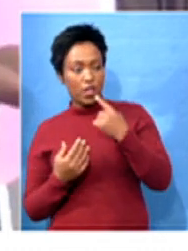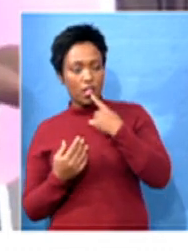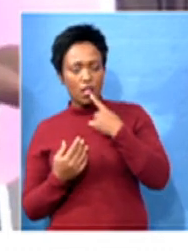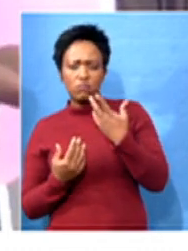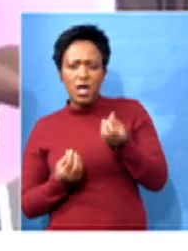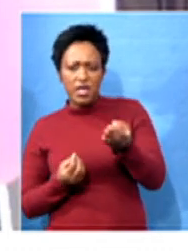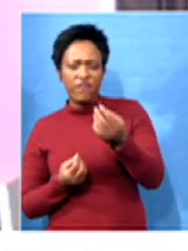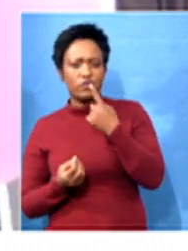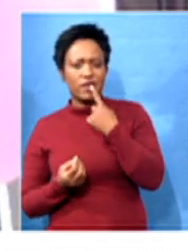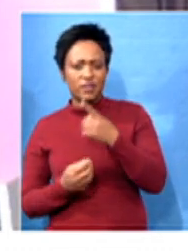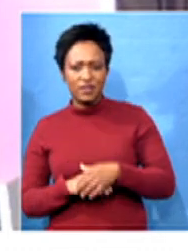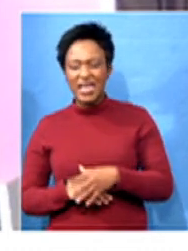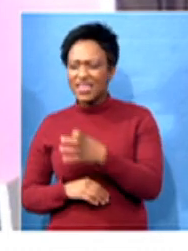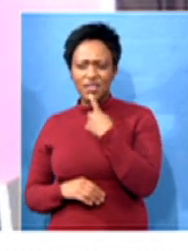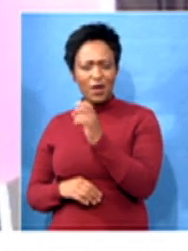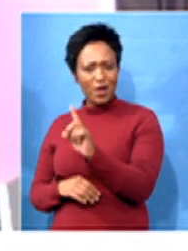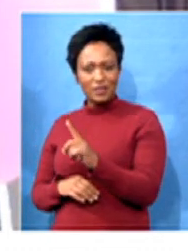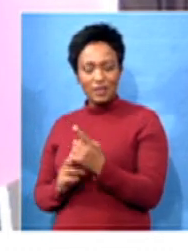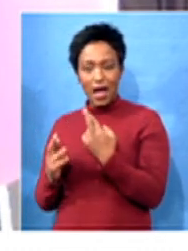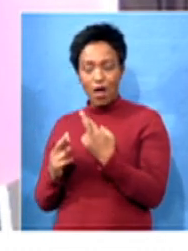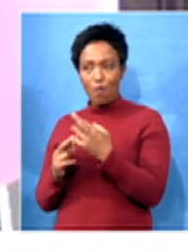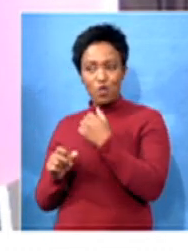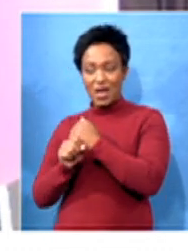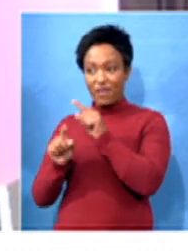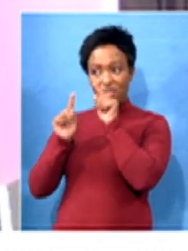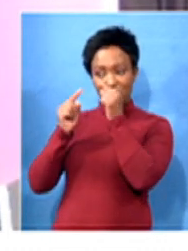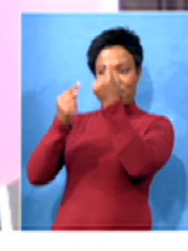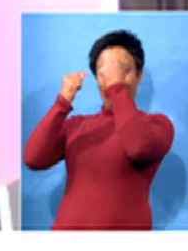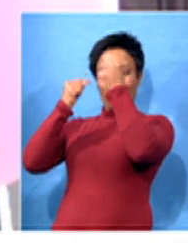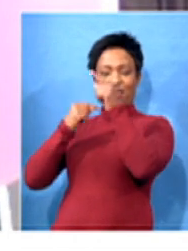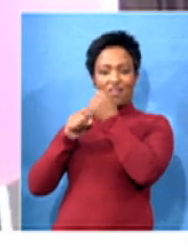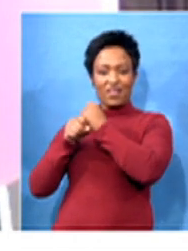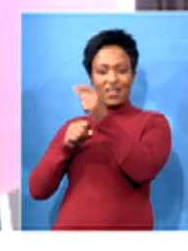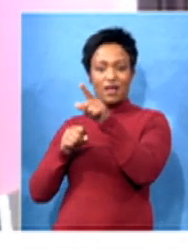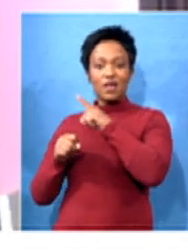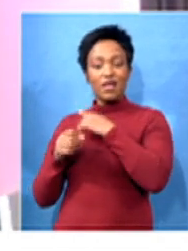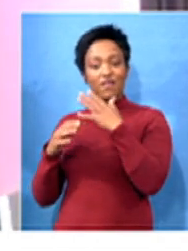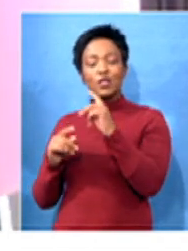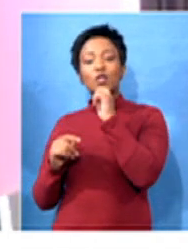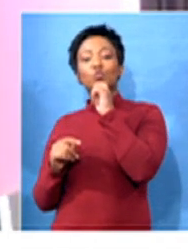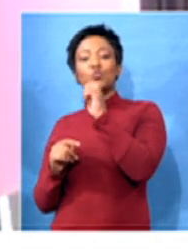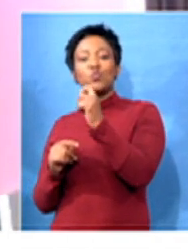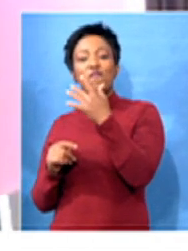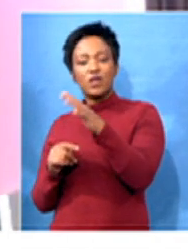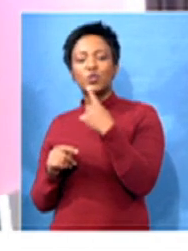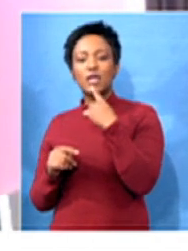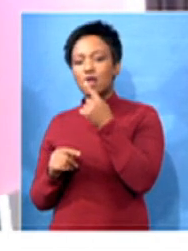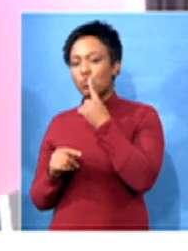it. And what are they saying? I hope you didn't threaten them. Did they give you a true assessment? What are they saying?